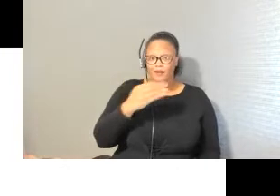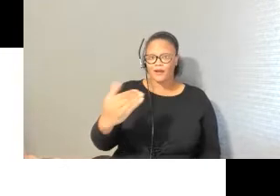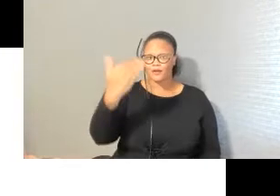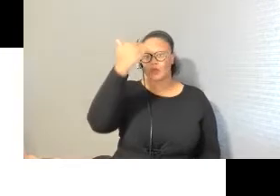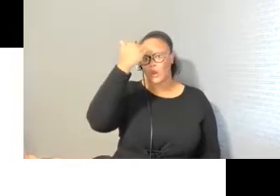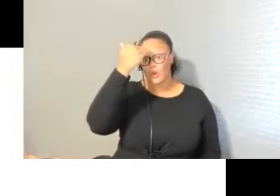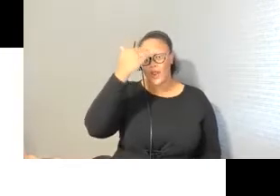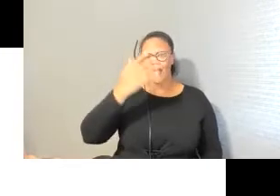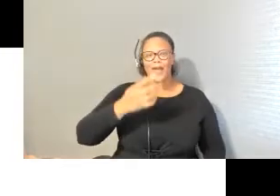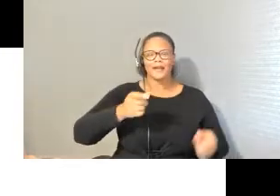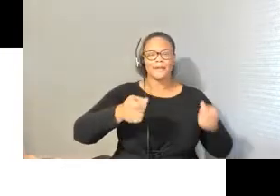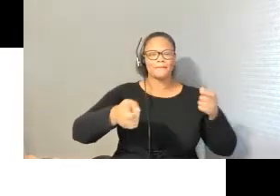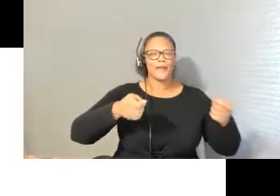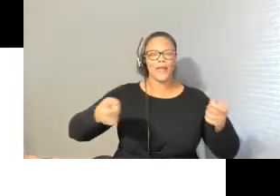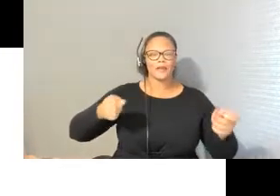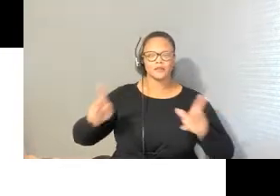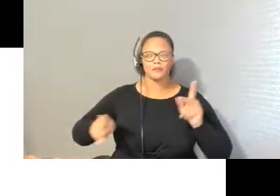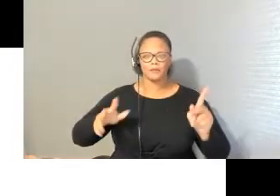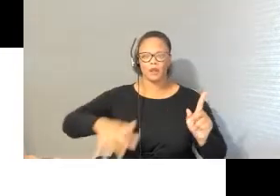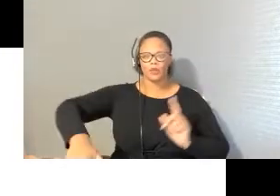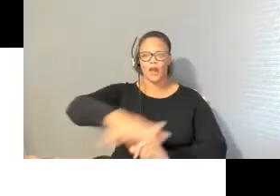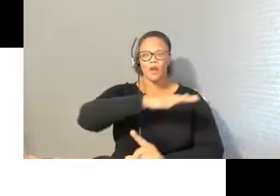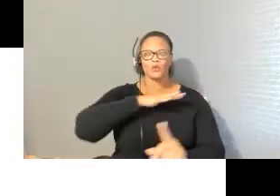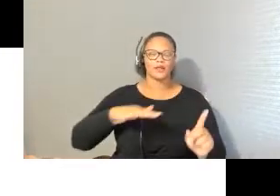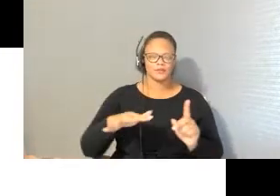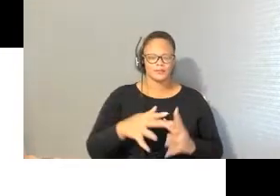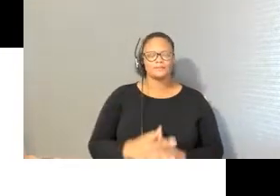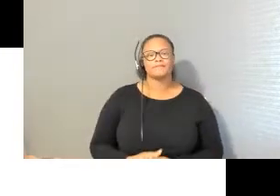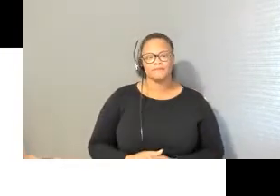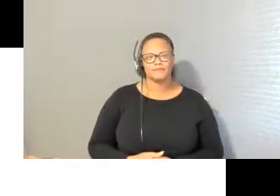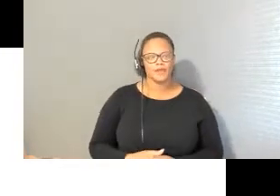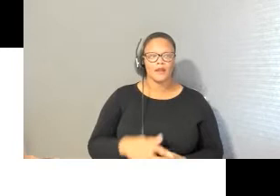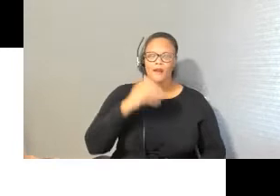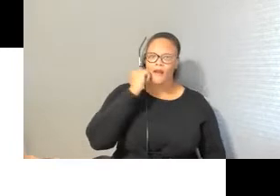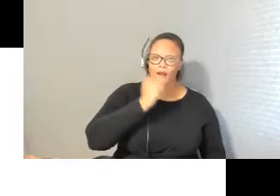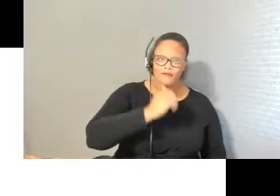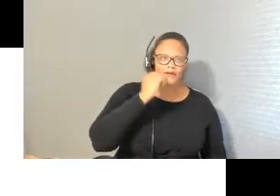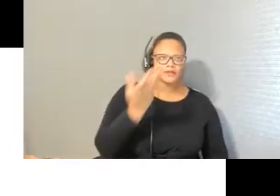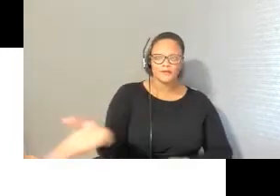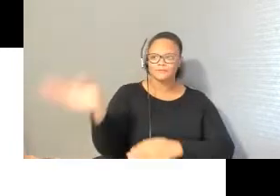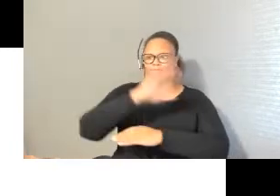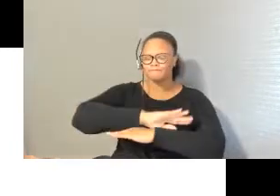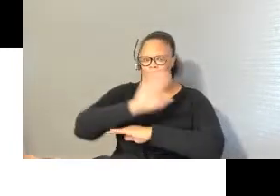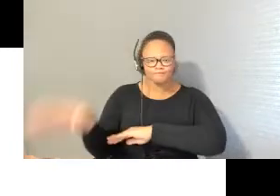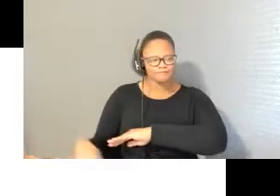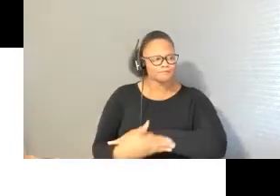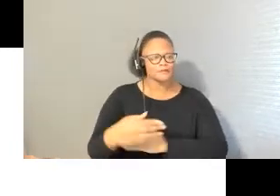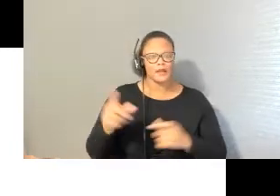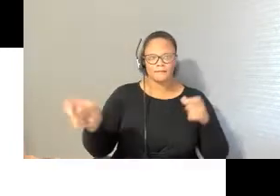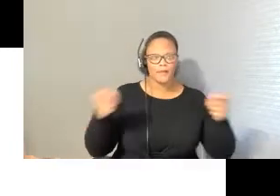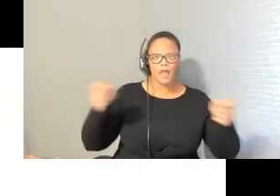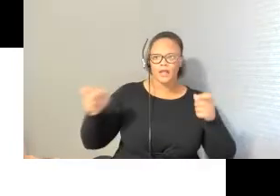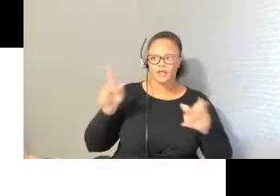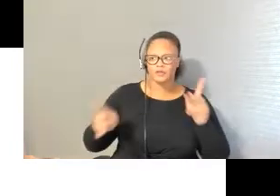those around us. Every day, day in and day out, we've got to manage people around us and make sure